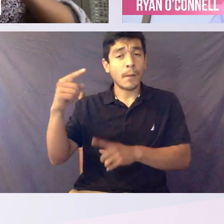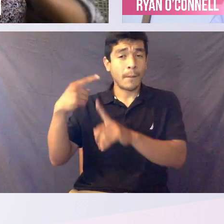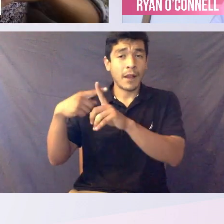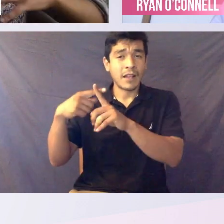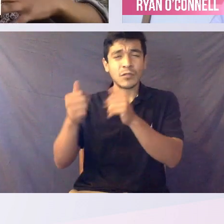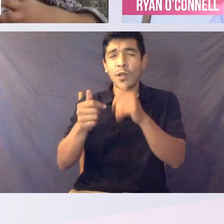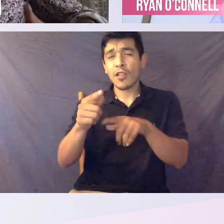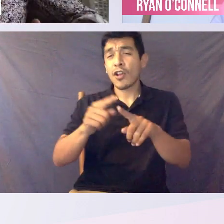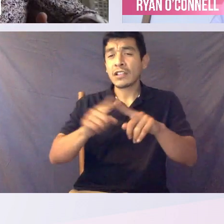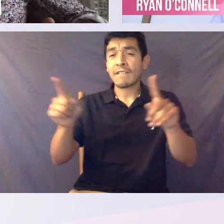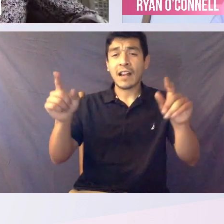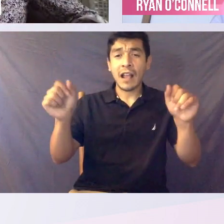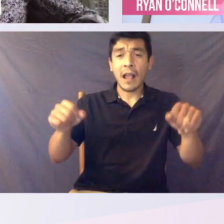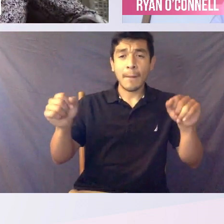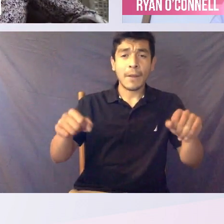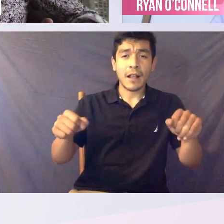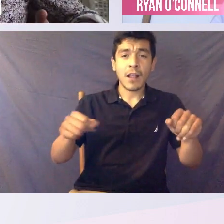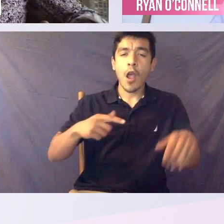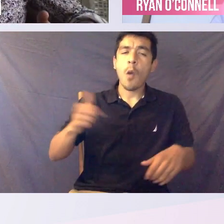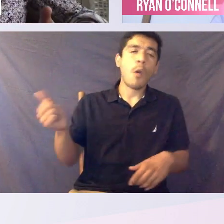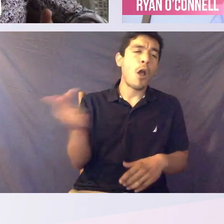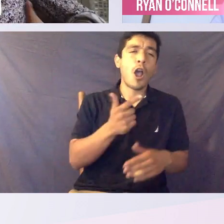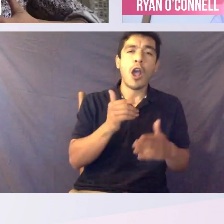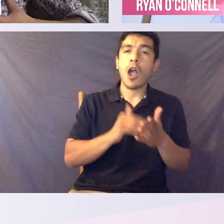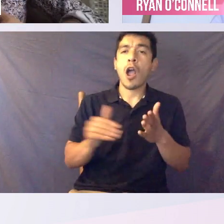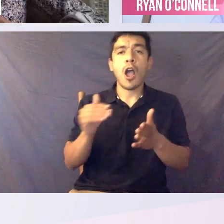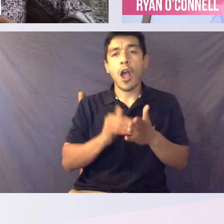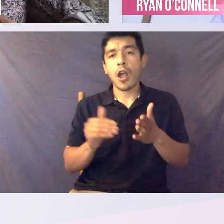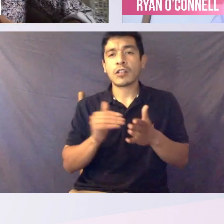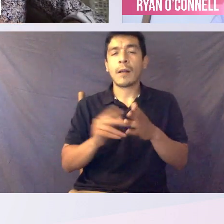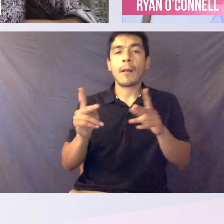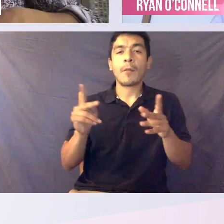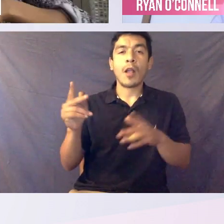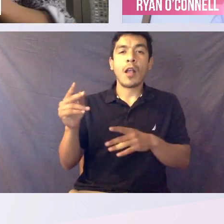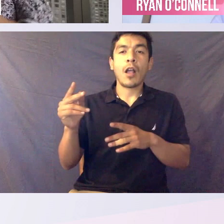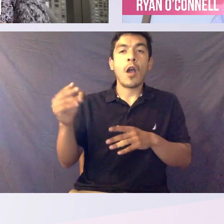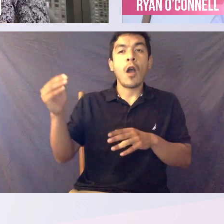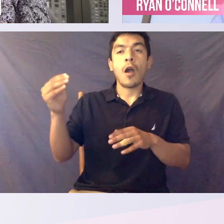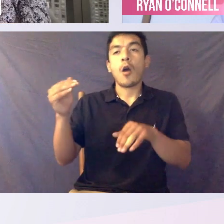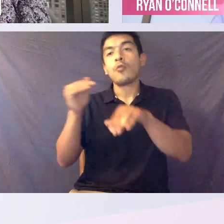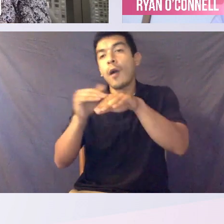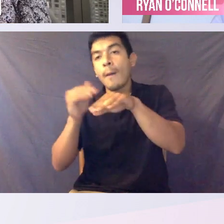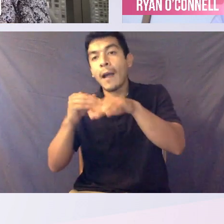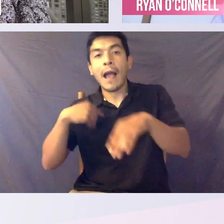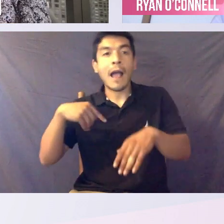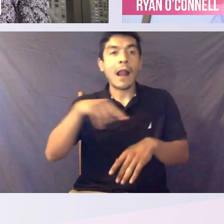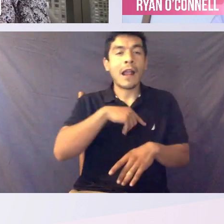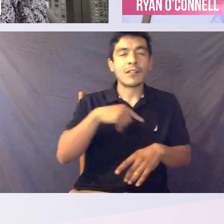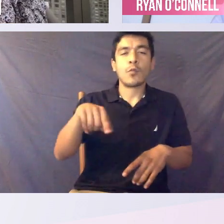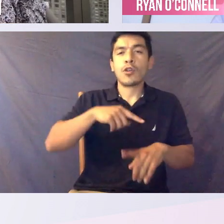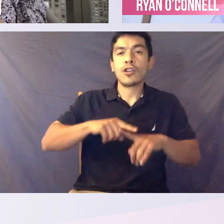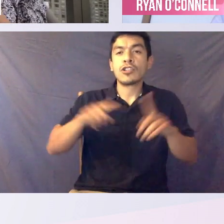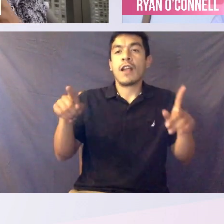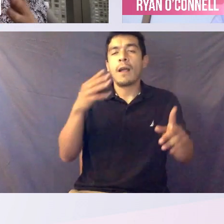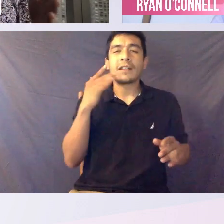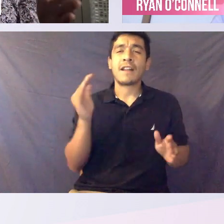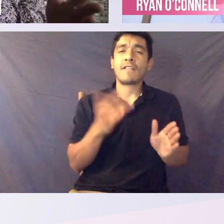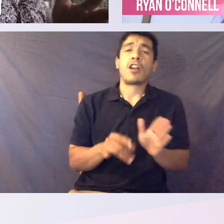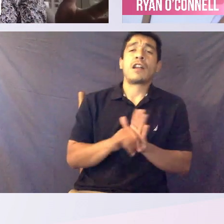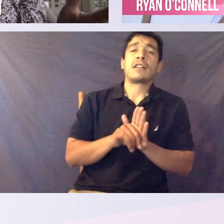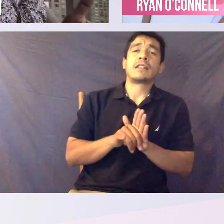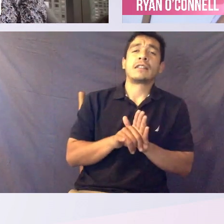abled, like we're constantly being reminded of our deficits because of those identities,